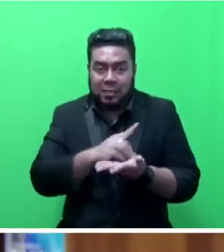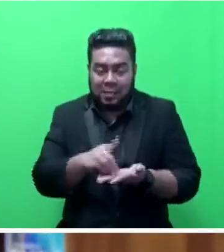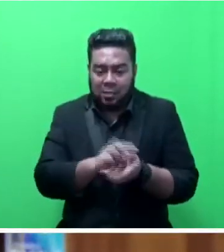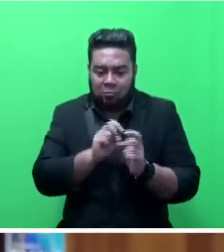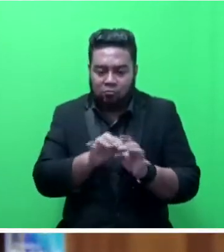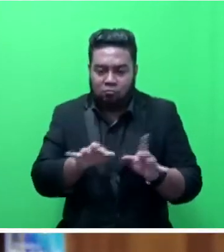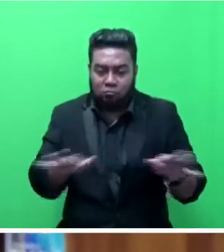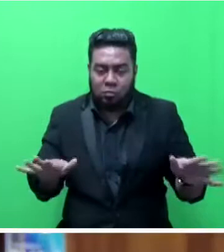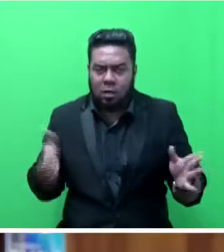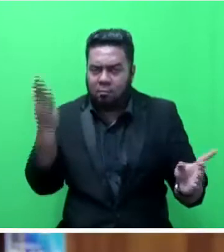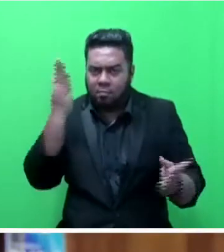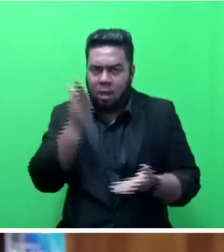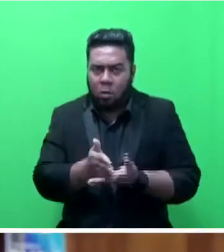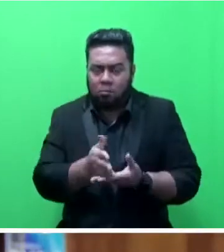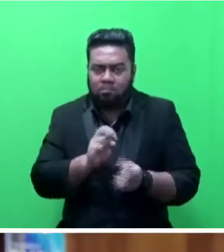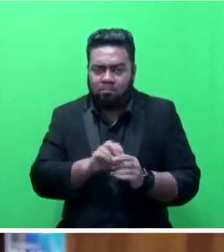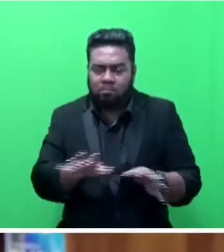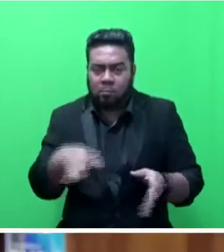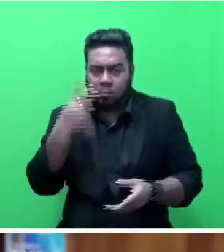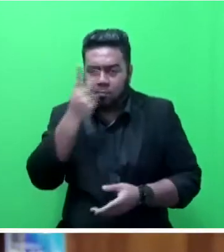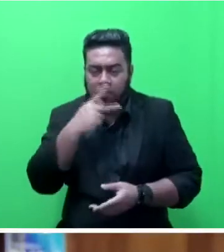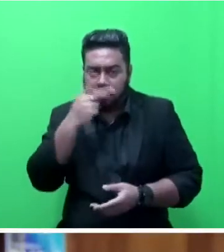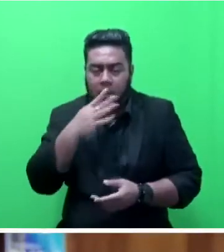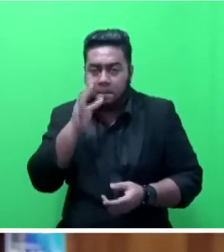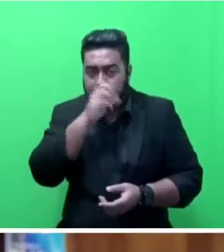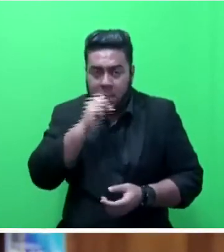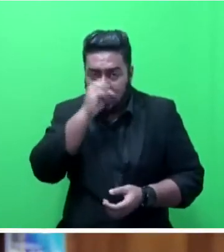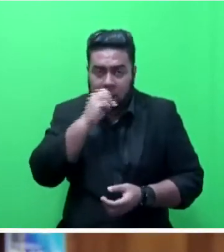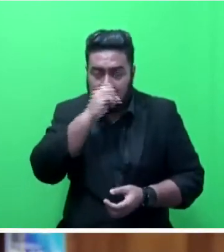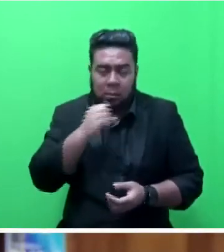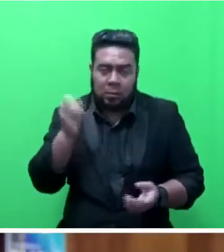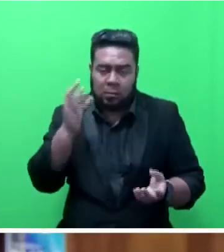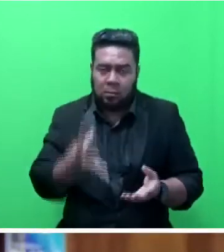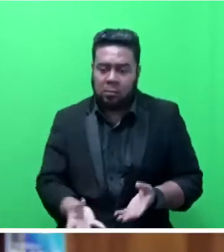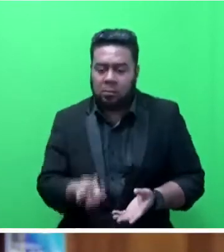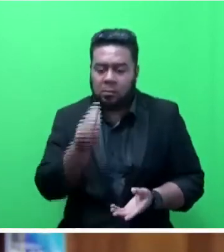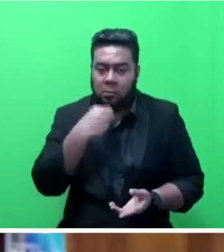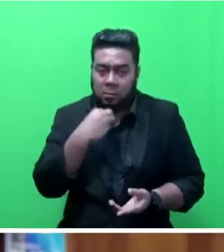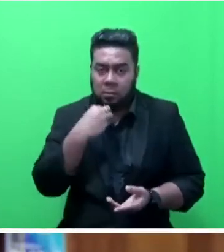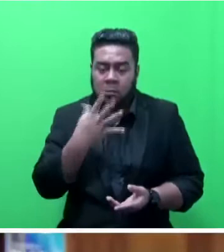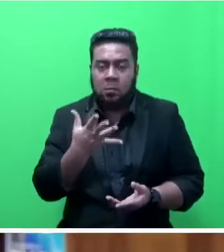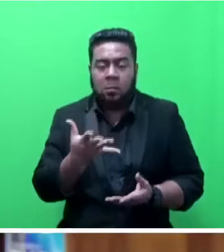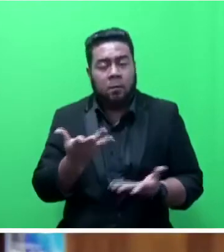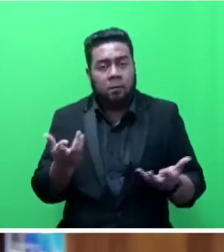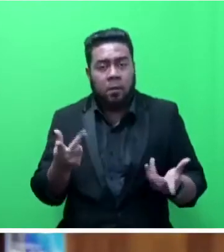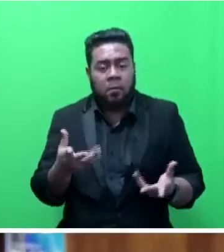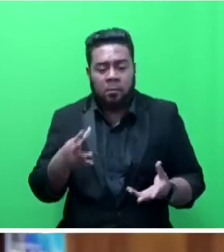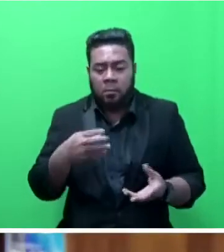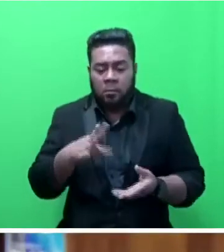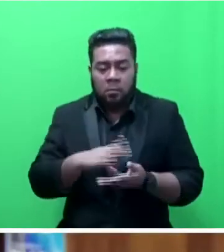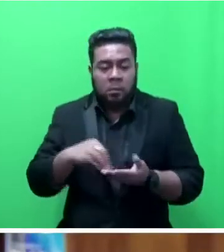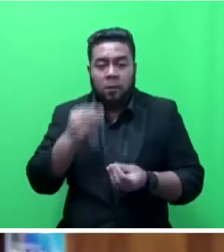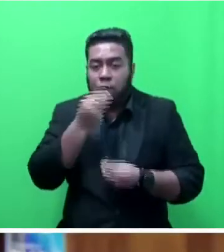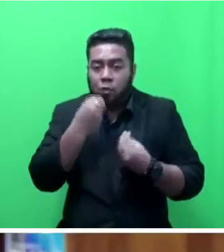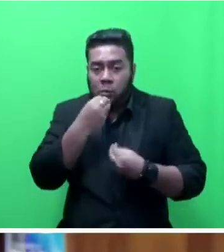direct contact with infected pigs, indirect contact through ingestion of contaminated material, that is food